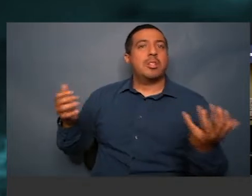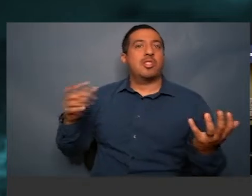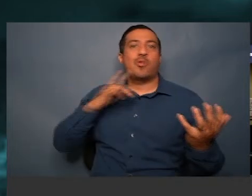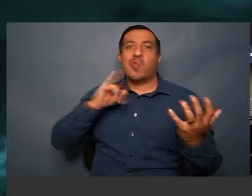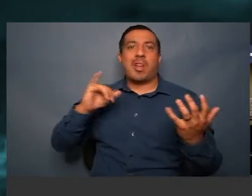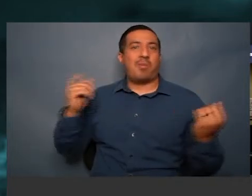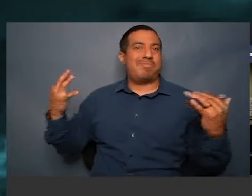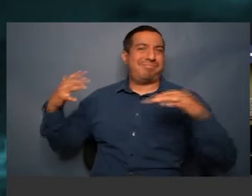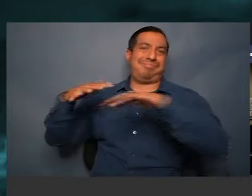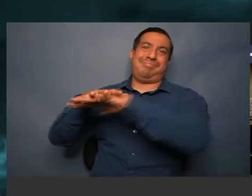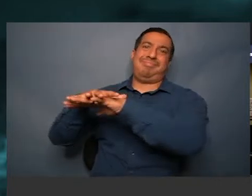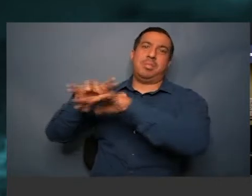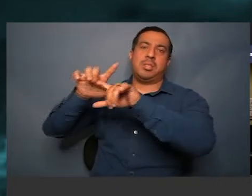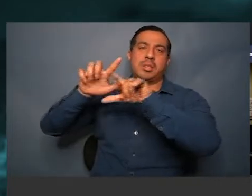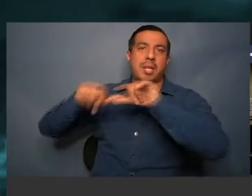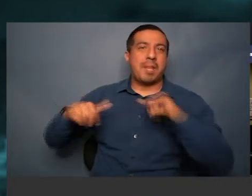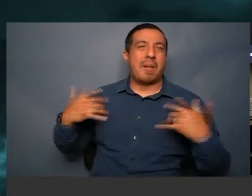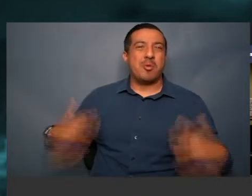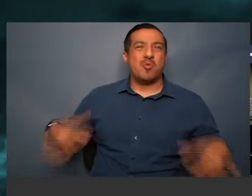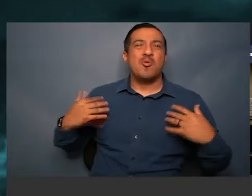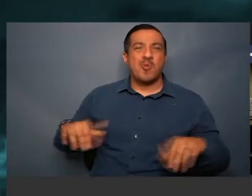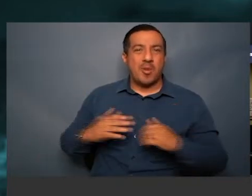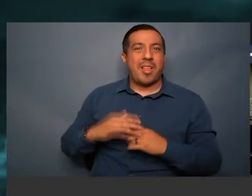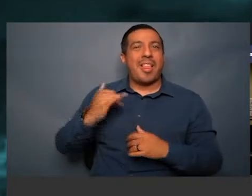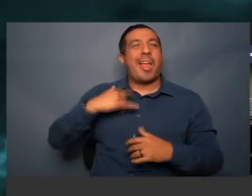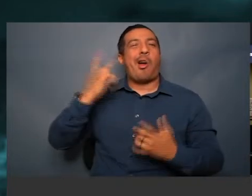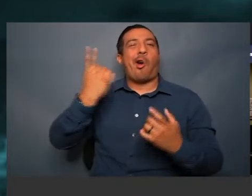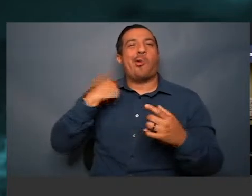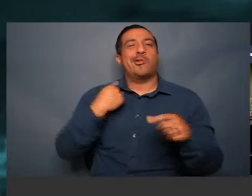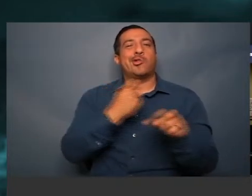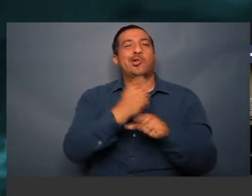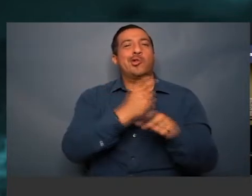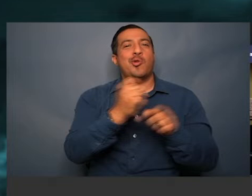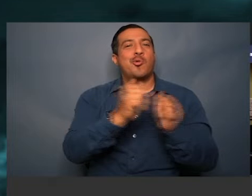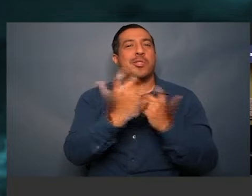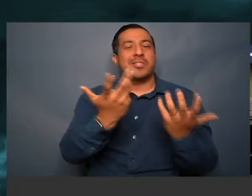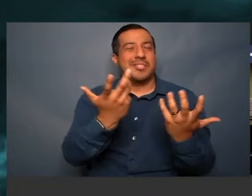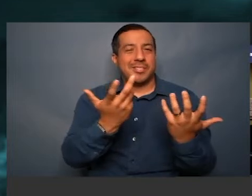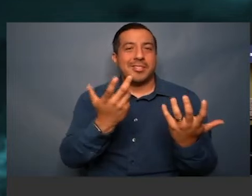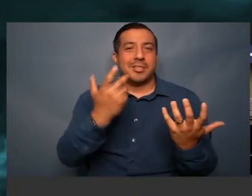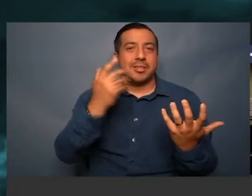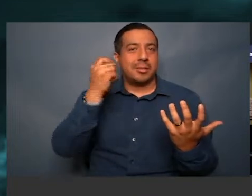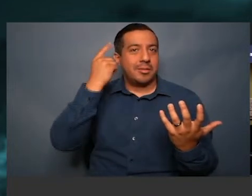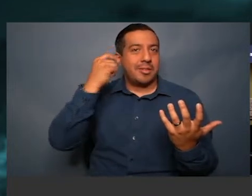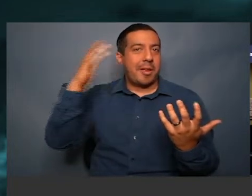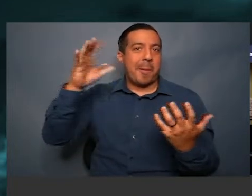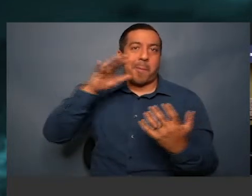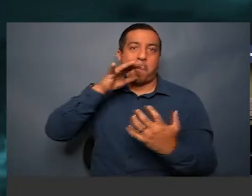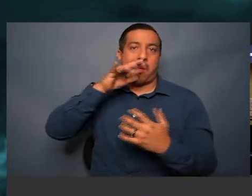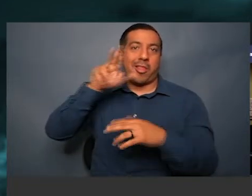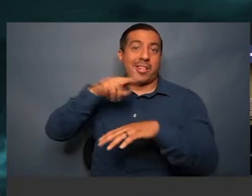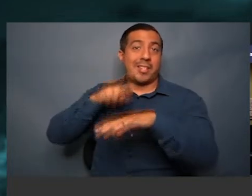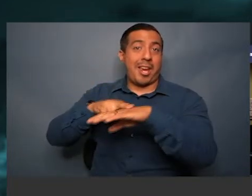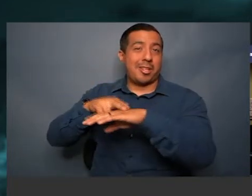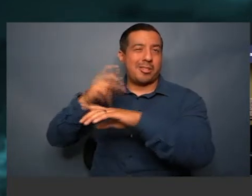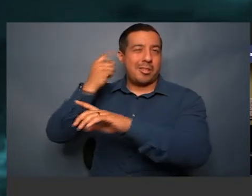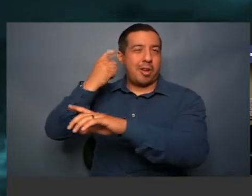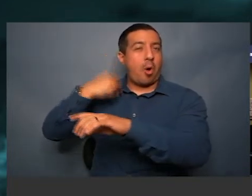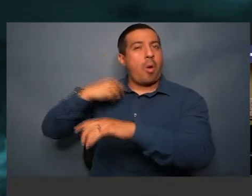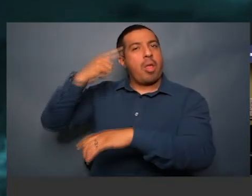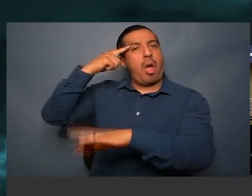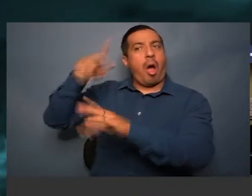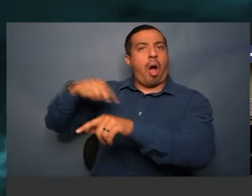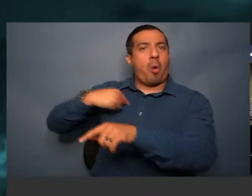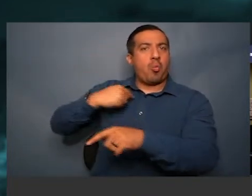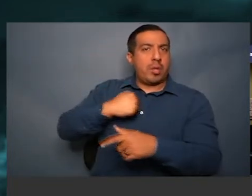same time. So I always kind of joke around a little bit too with it, just the fact that, Mother Nature, just when we think we have things down,